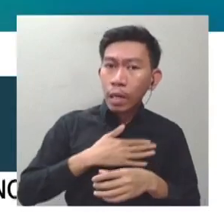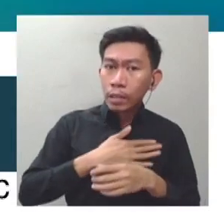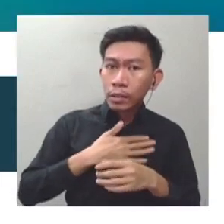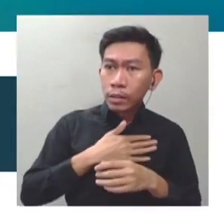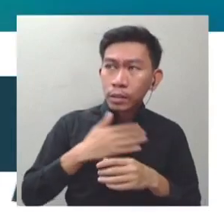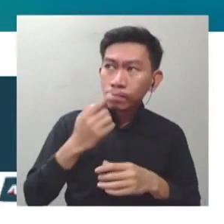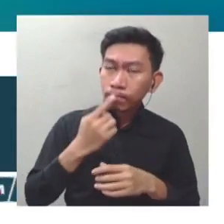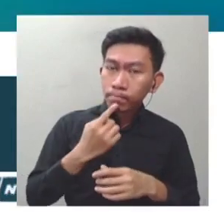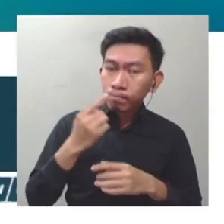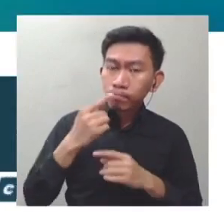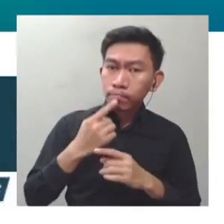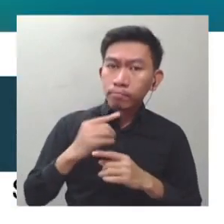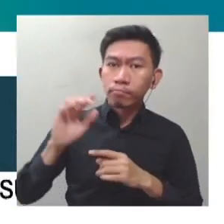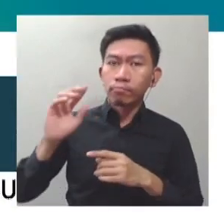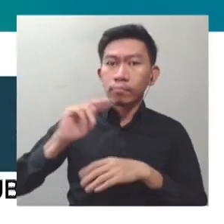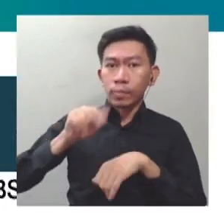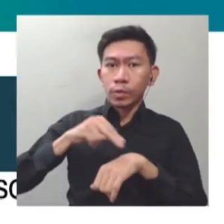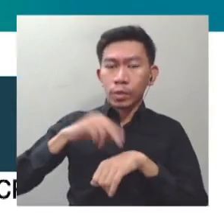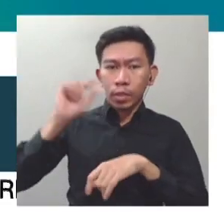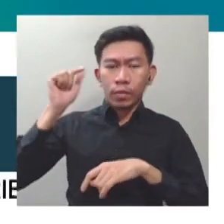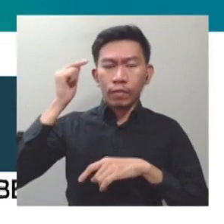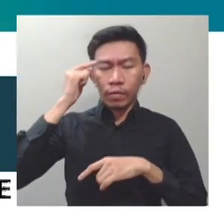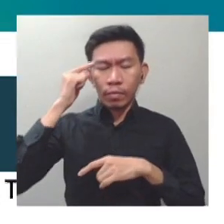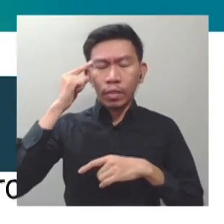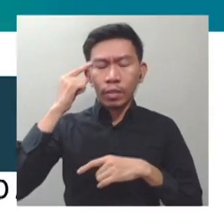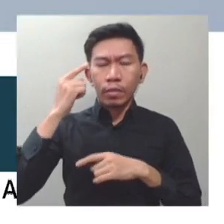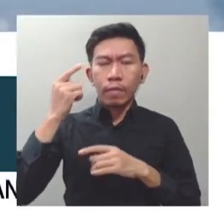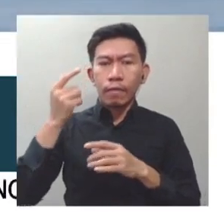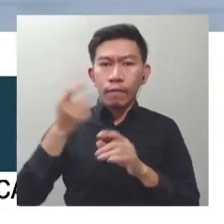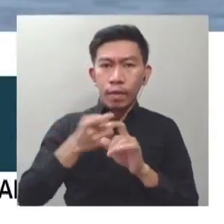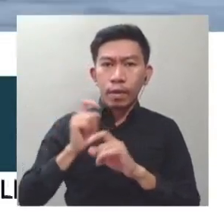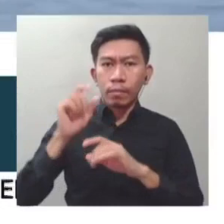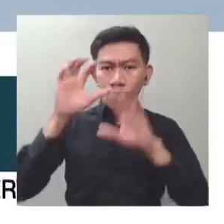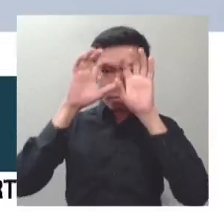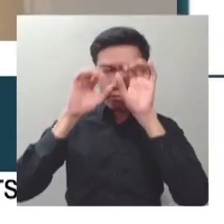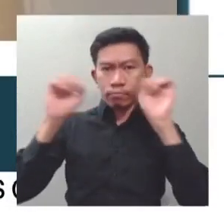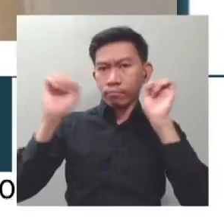ng ating national government sa pag-uutos po ng ating Pangulo.